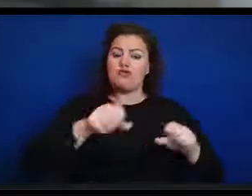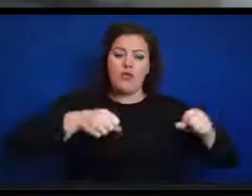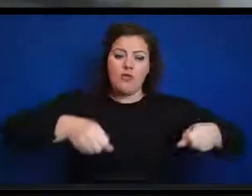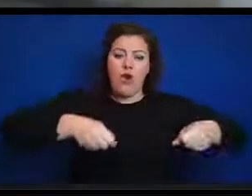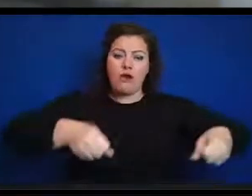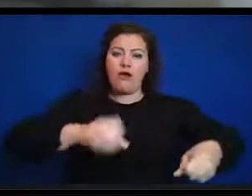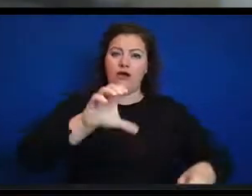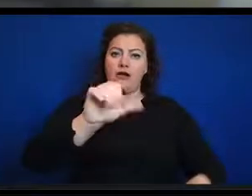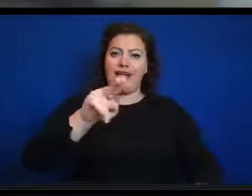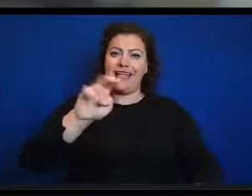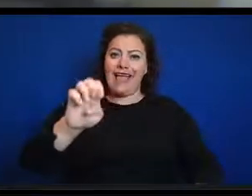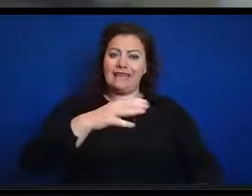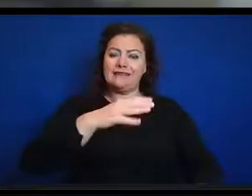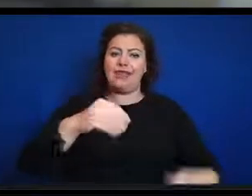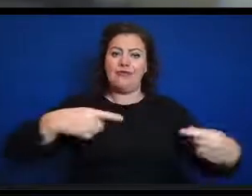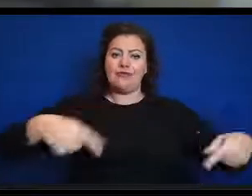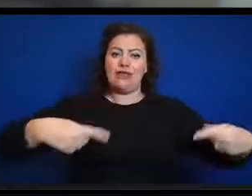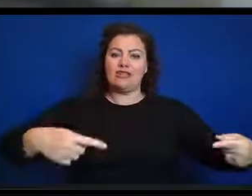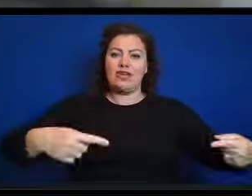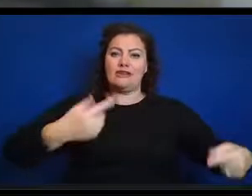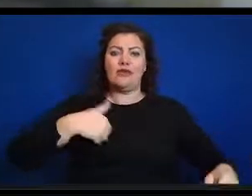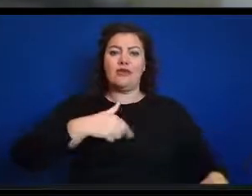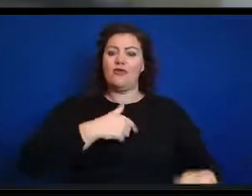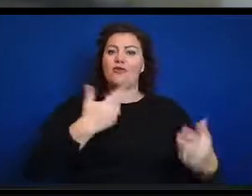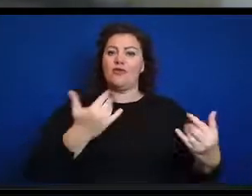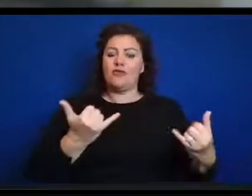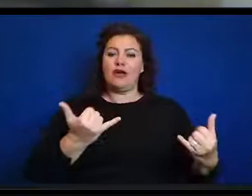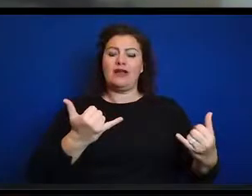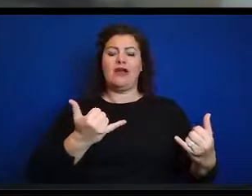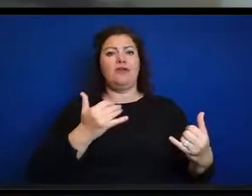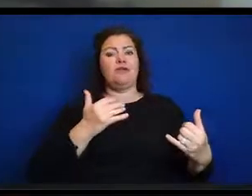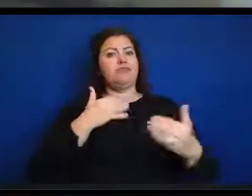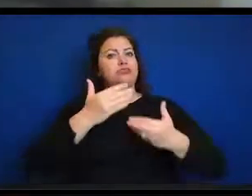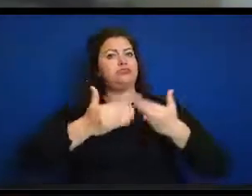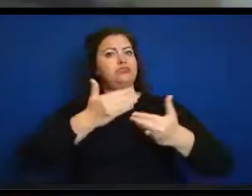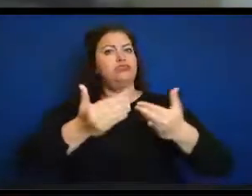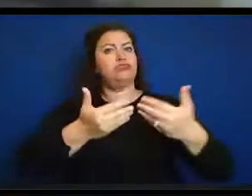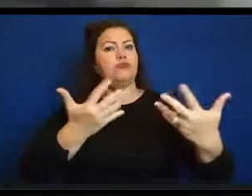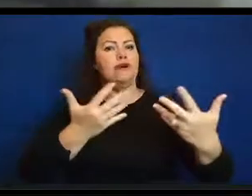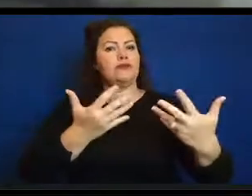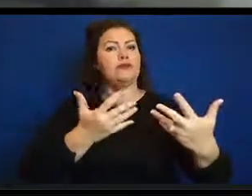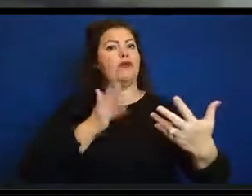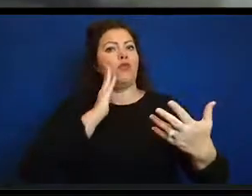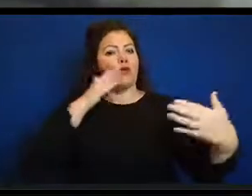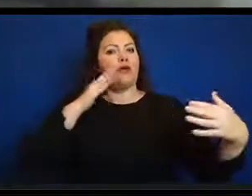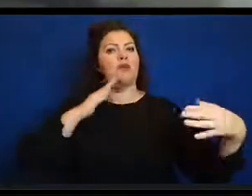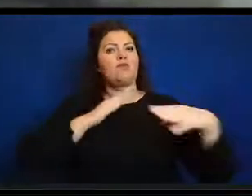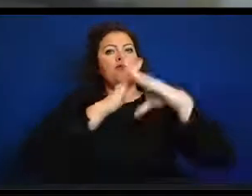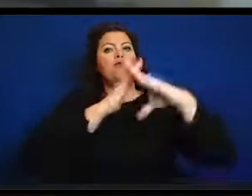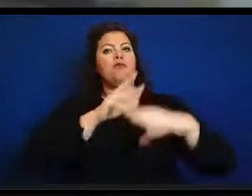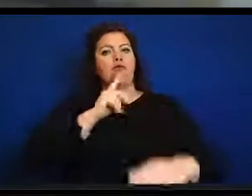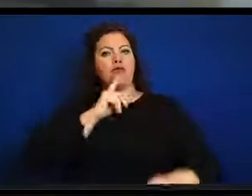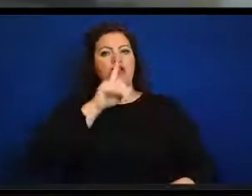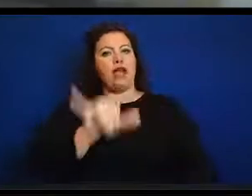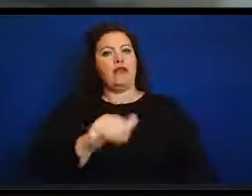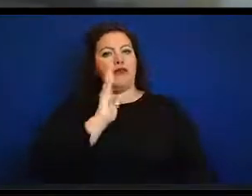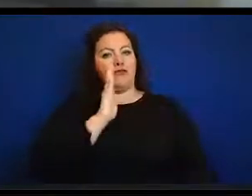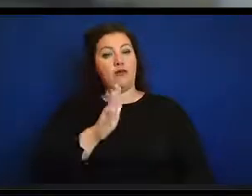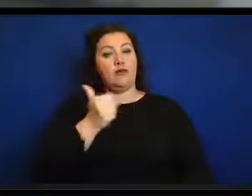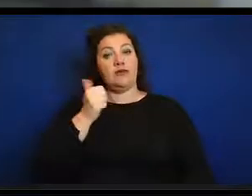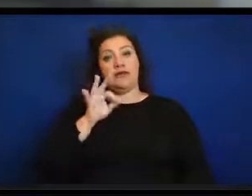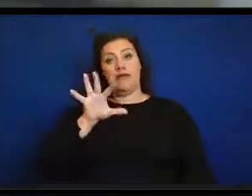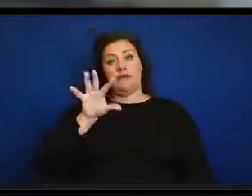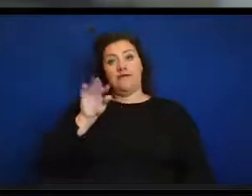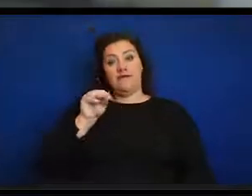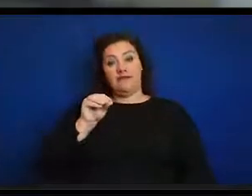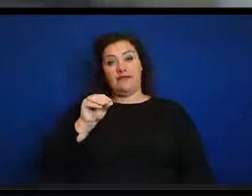and wheelchairs. We are on a collision course with reality. In 1950,